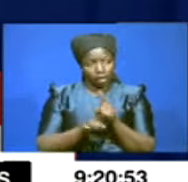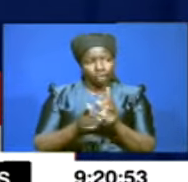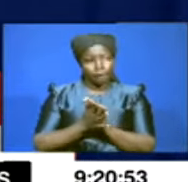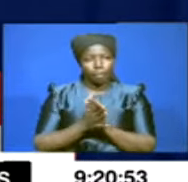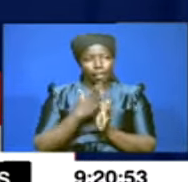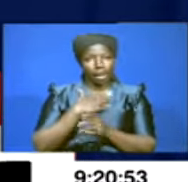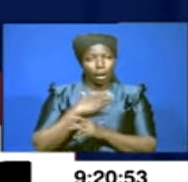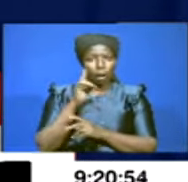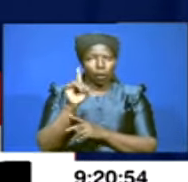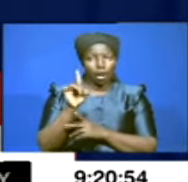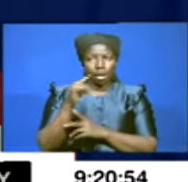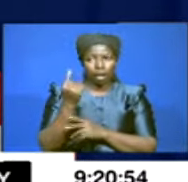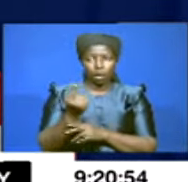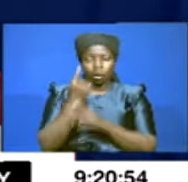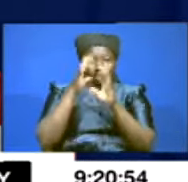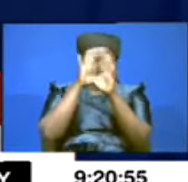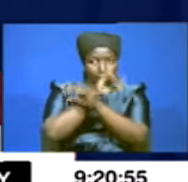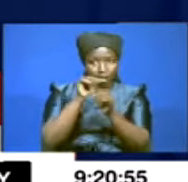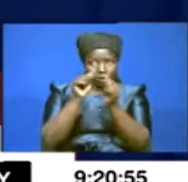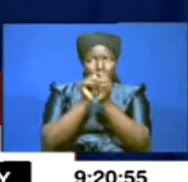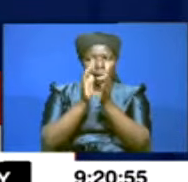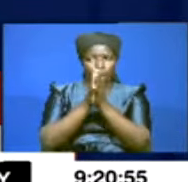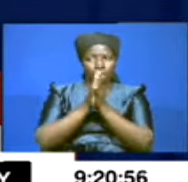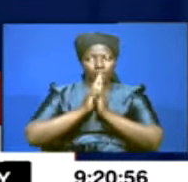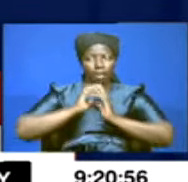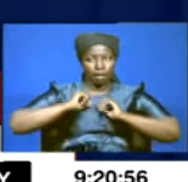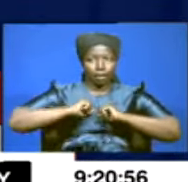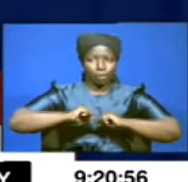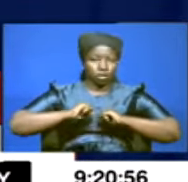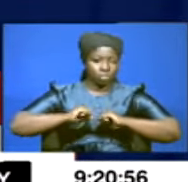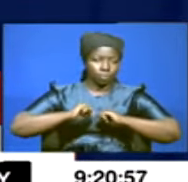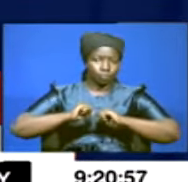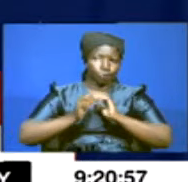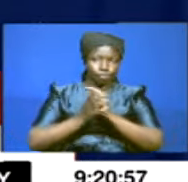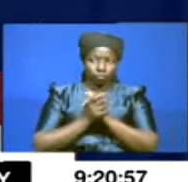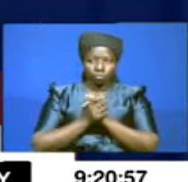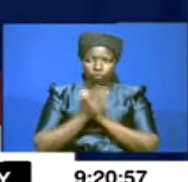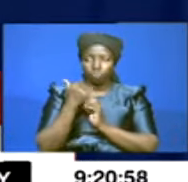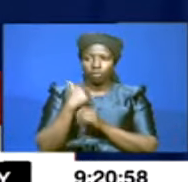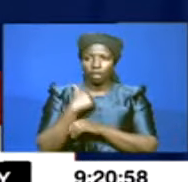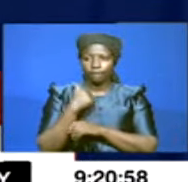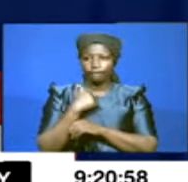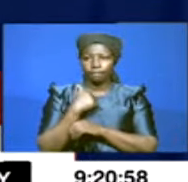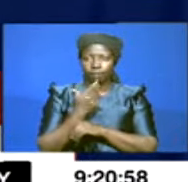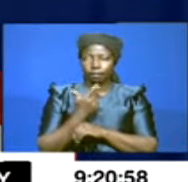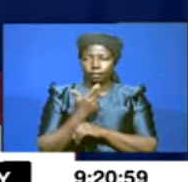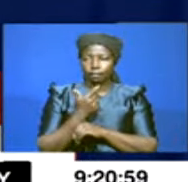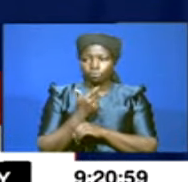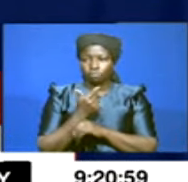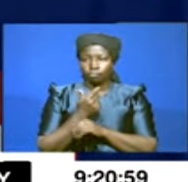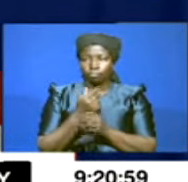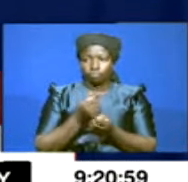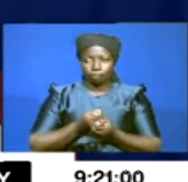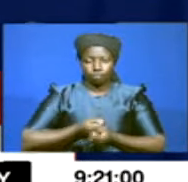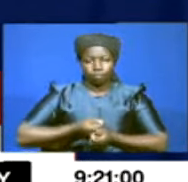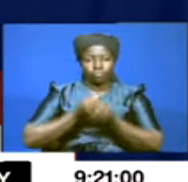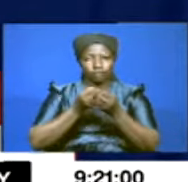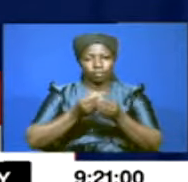president and commander-in-chief has dispatched Kenya